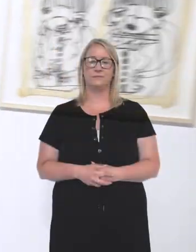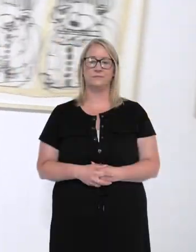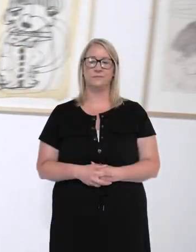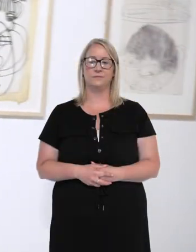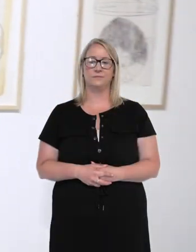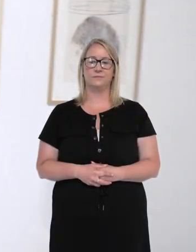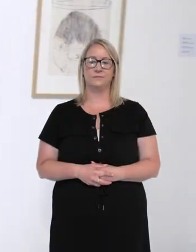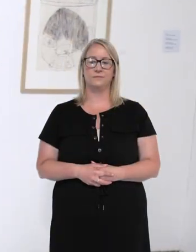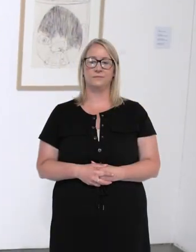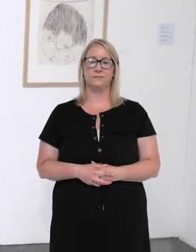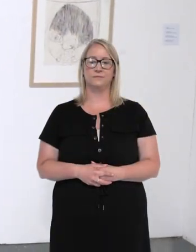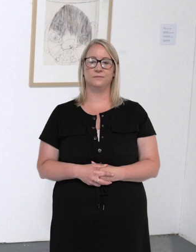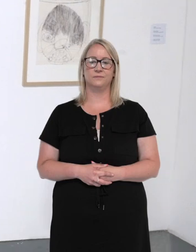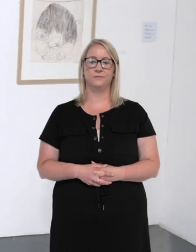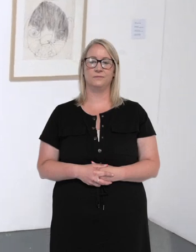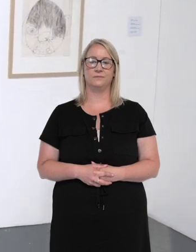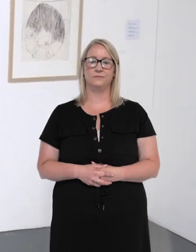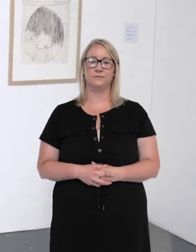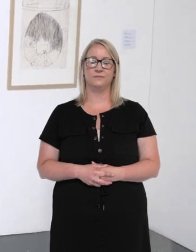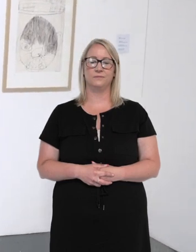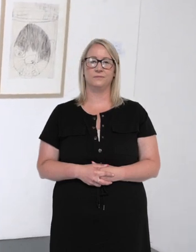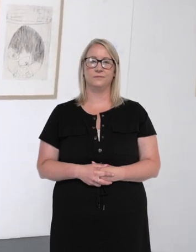I think like most